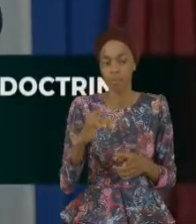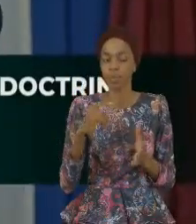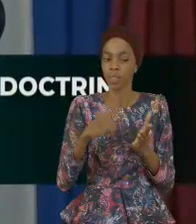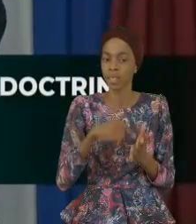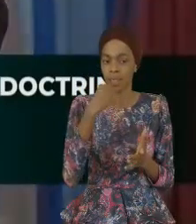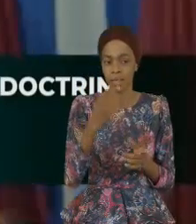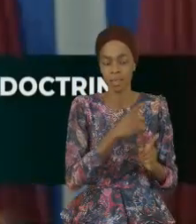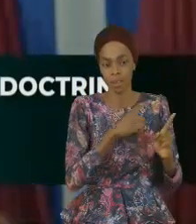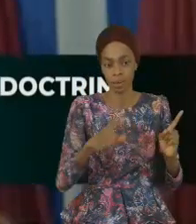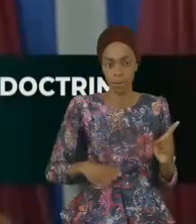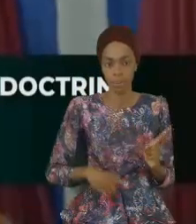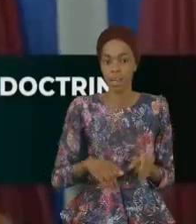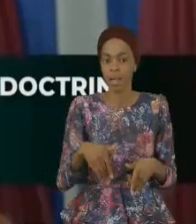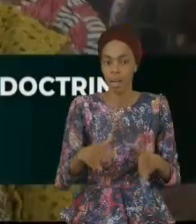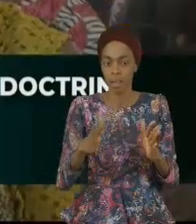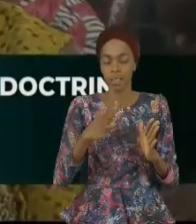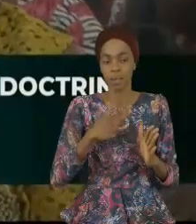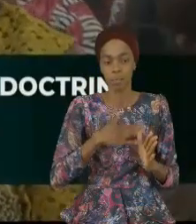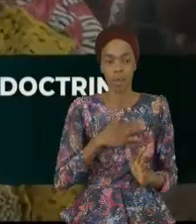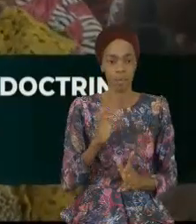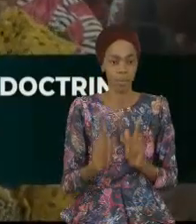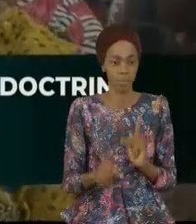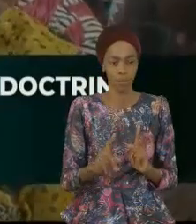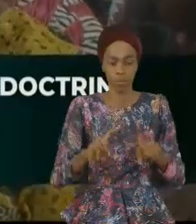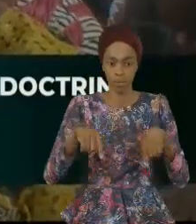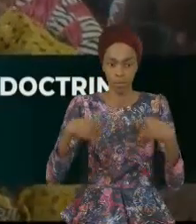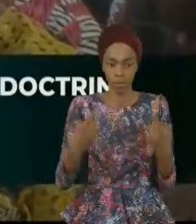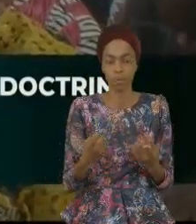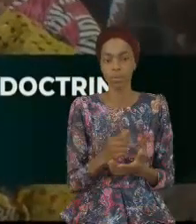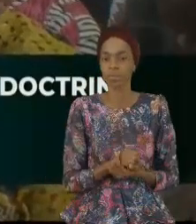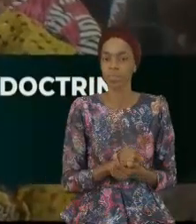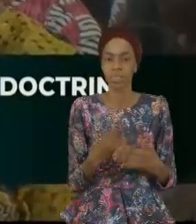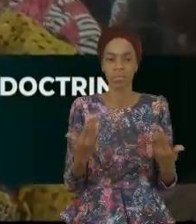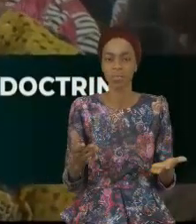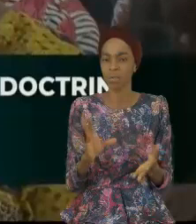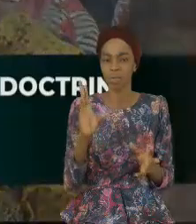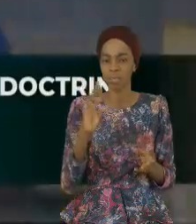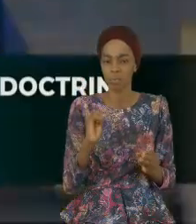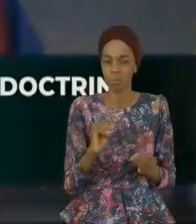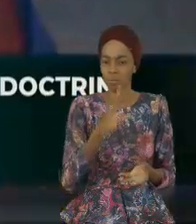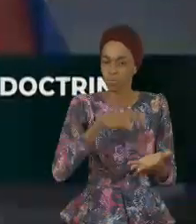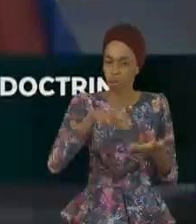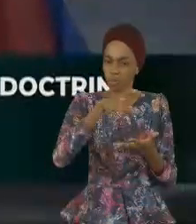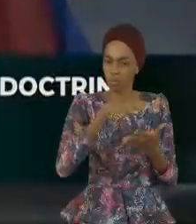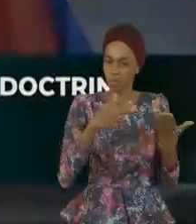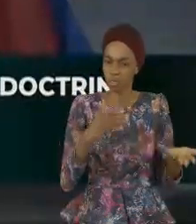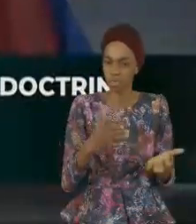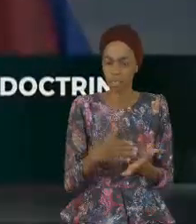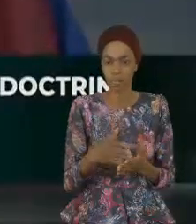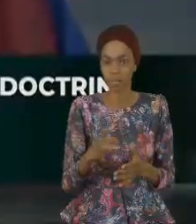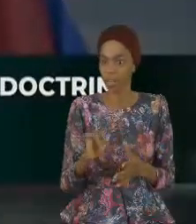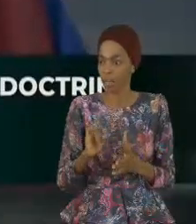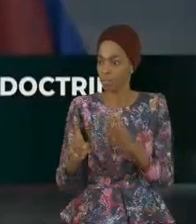the Lord, tell me, let my people go. Hey, there's no ambiguity in that. I show up